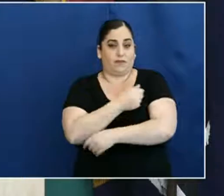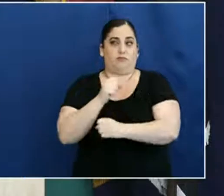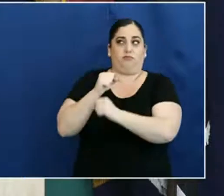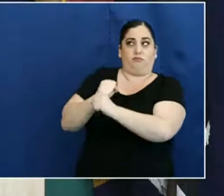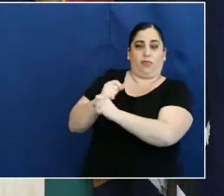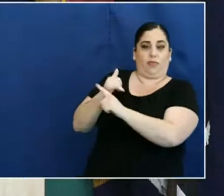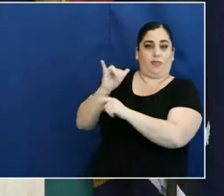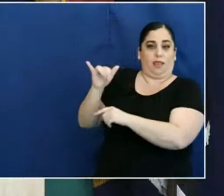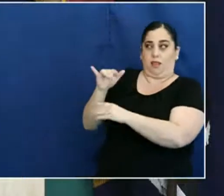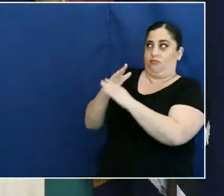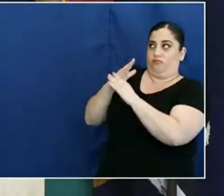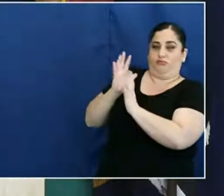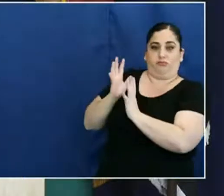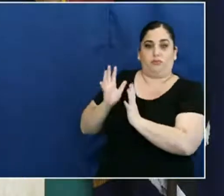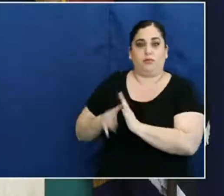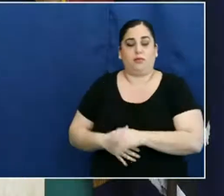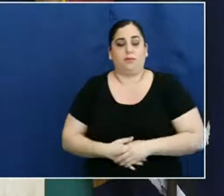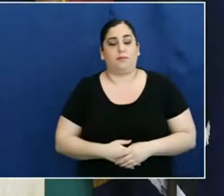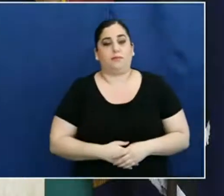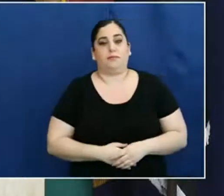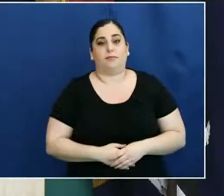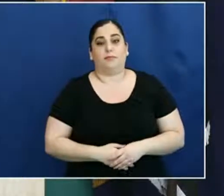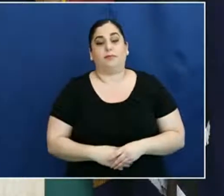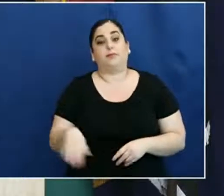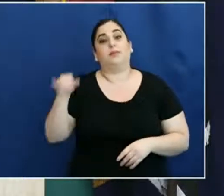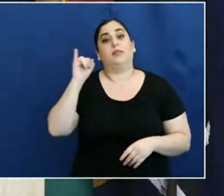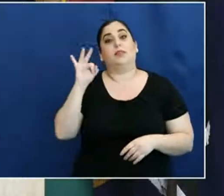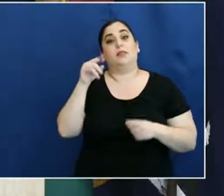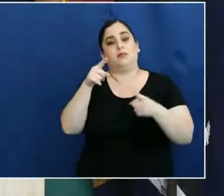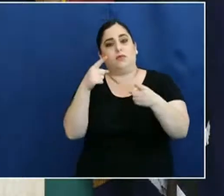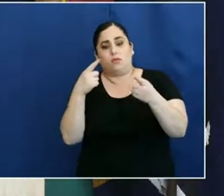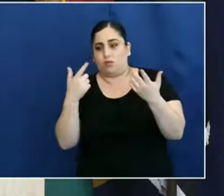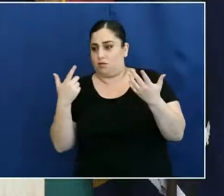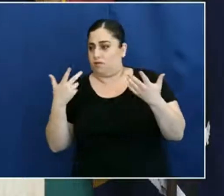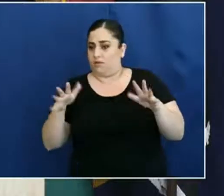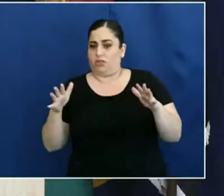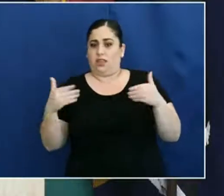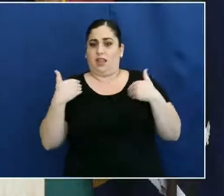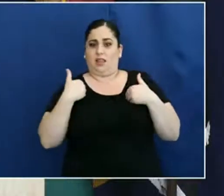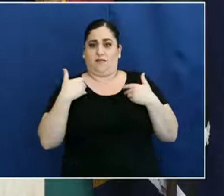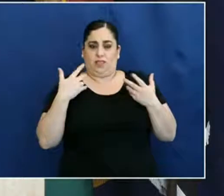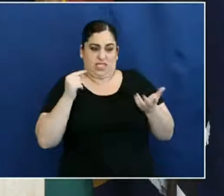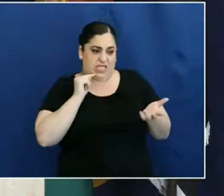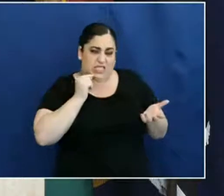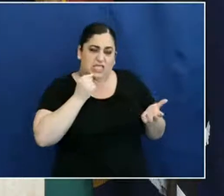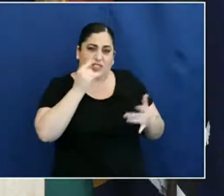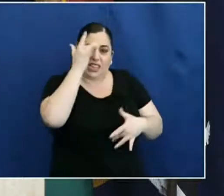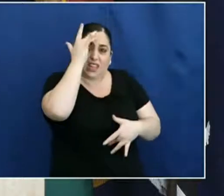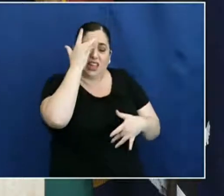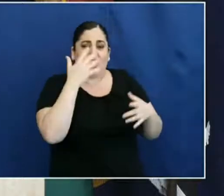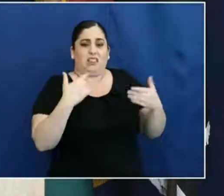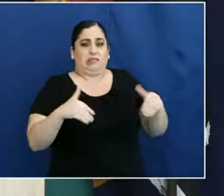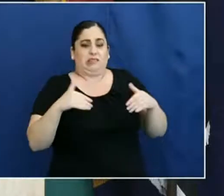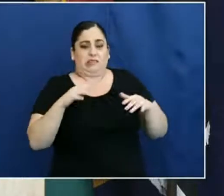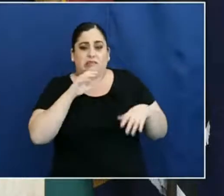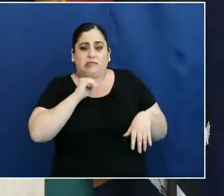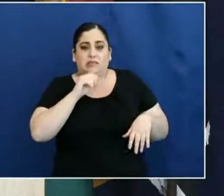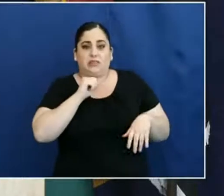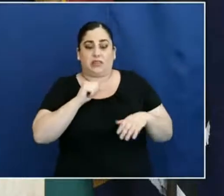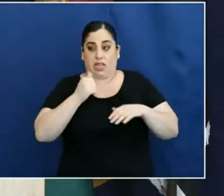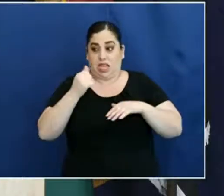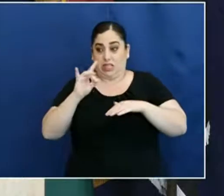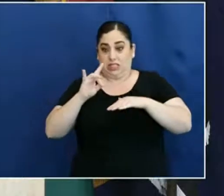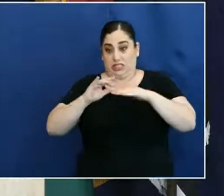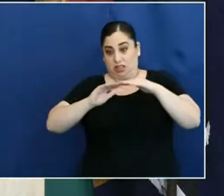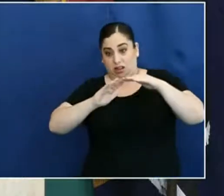you are eligible under this new phase due to any underlying condition and you are younger than 18, the Pfizer vaccine is the only vaccine available for